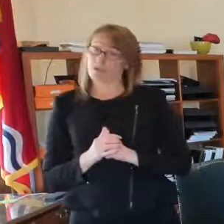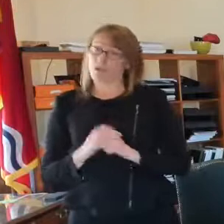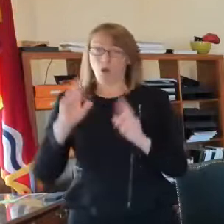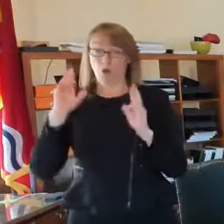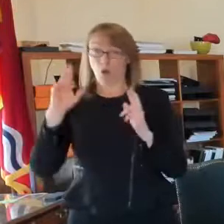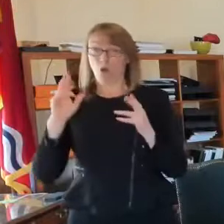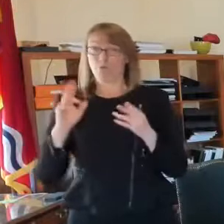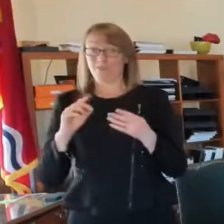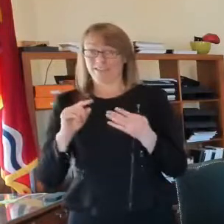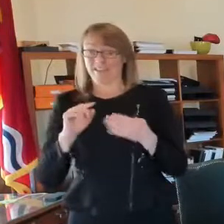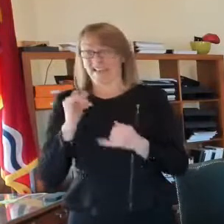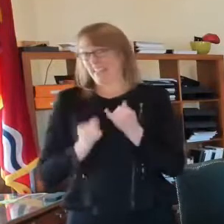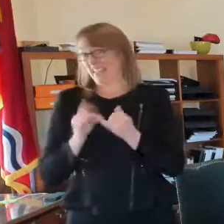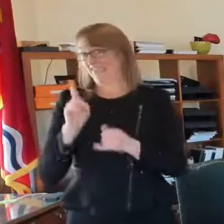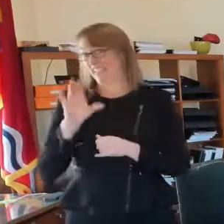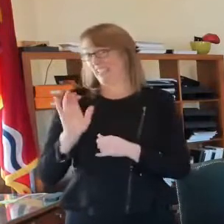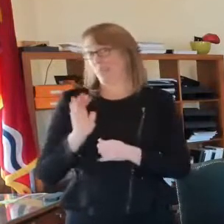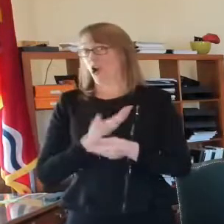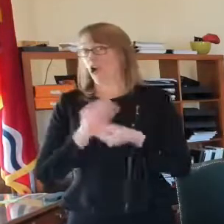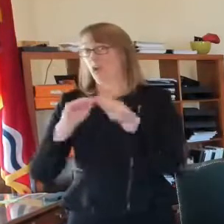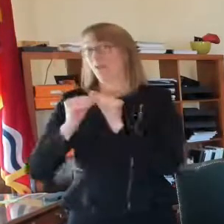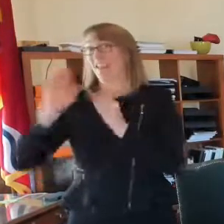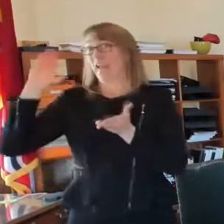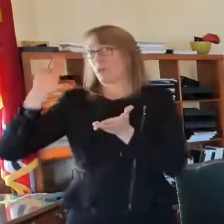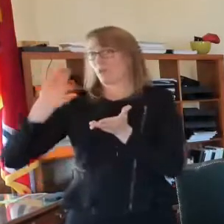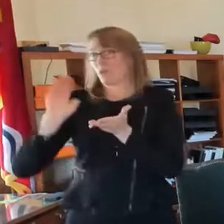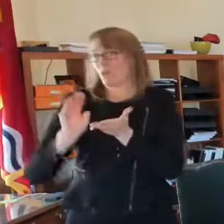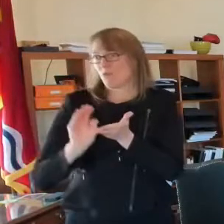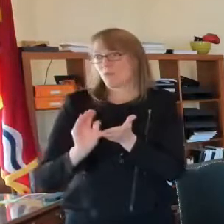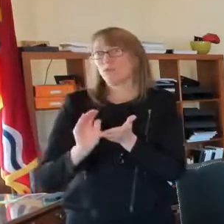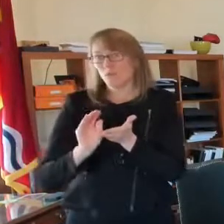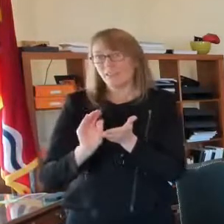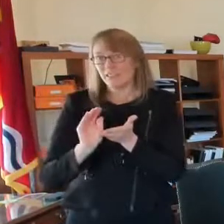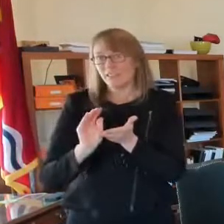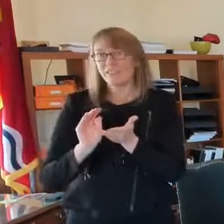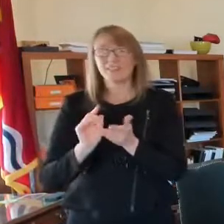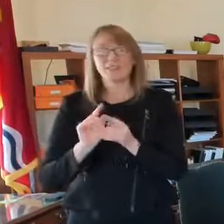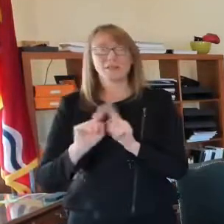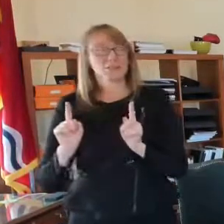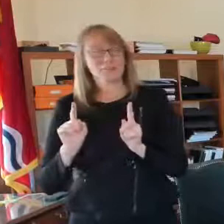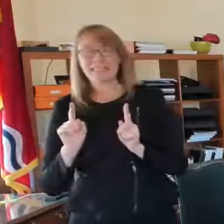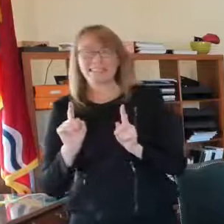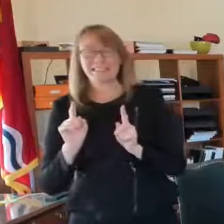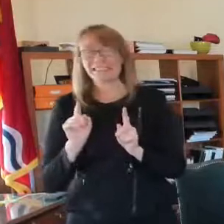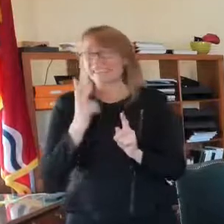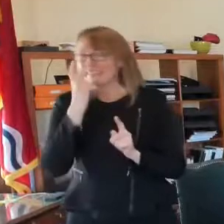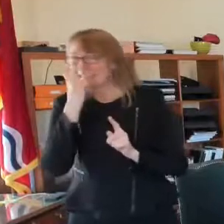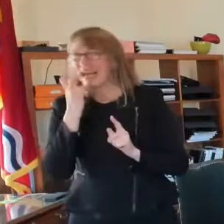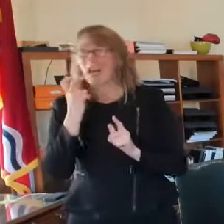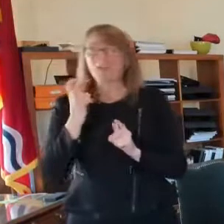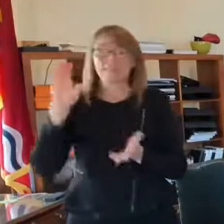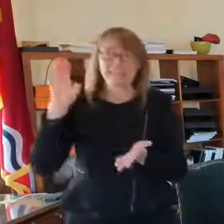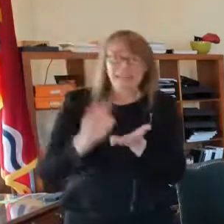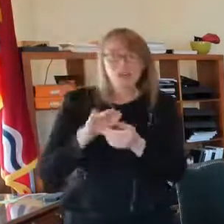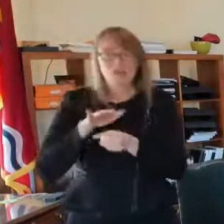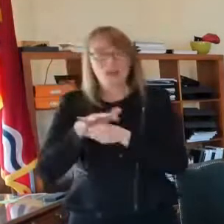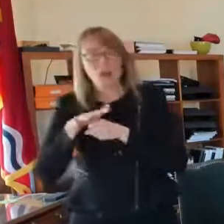it's very, very unlikely that they'd be good enough that we'd be able to lift the 11 p.m. closing time on New Year's Eve. Sorry to say